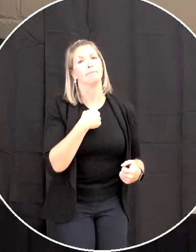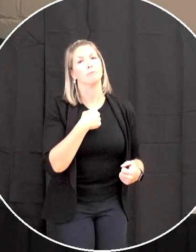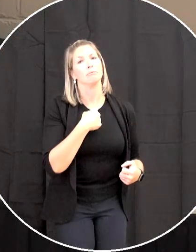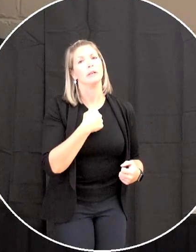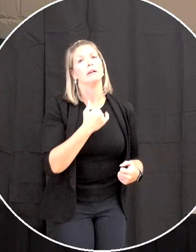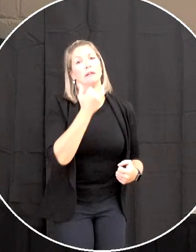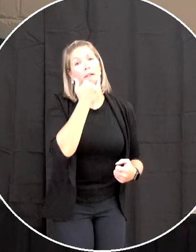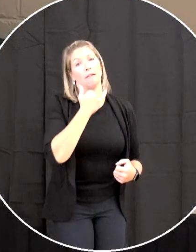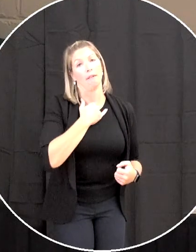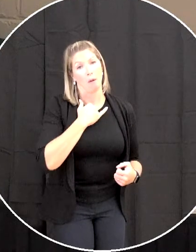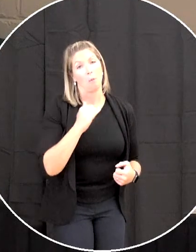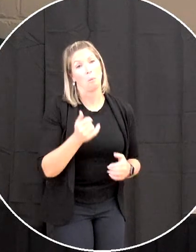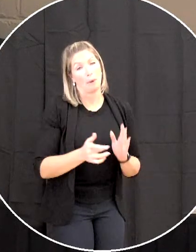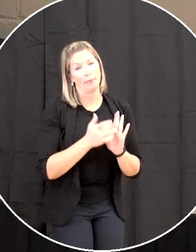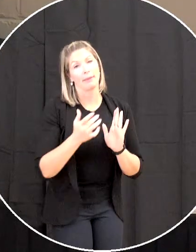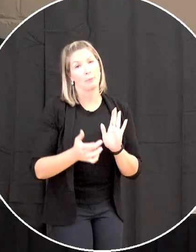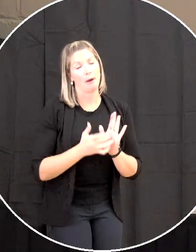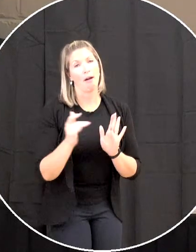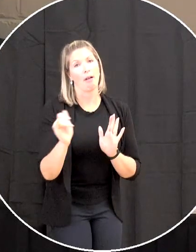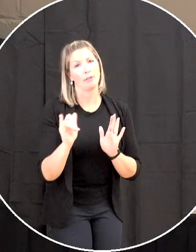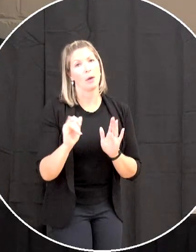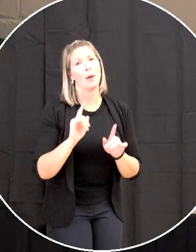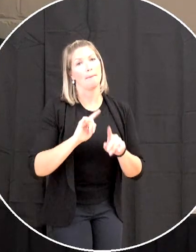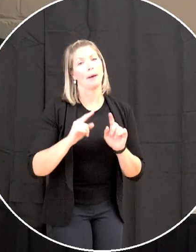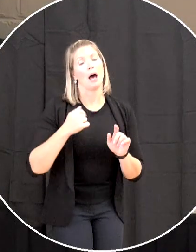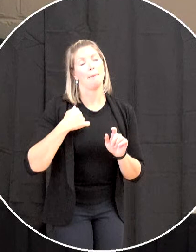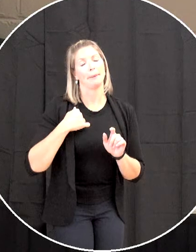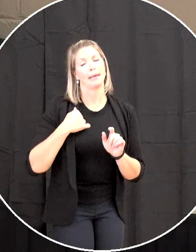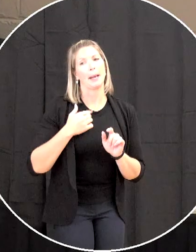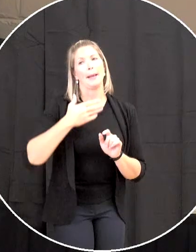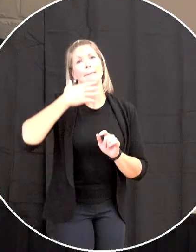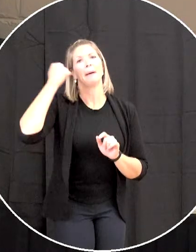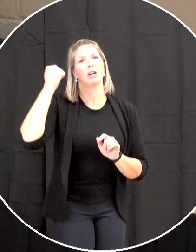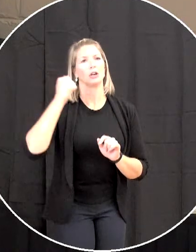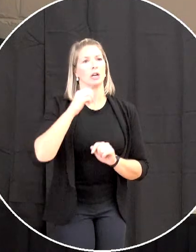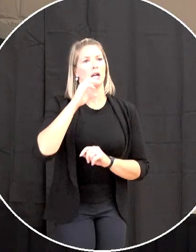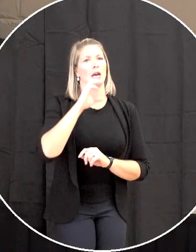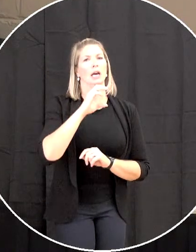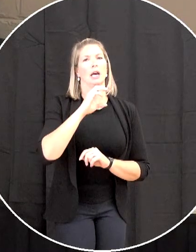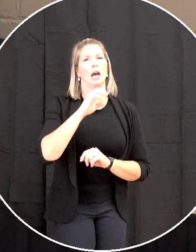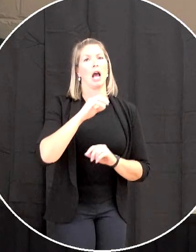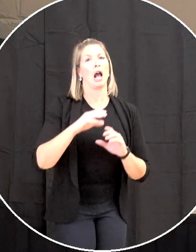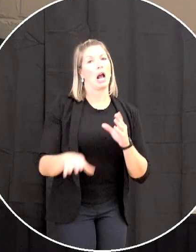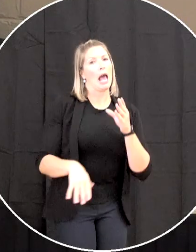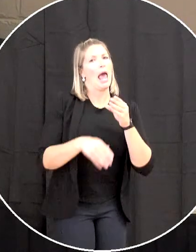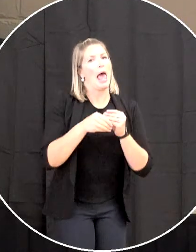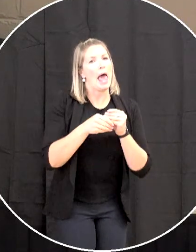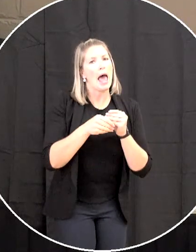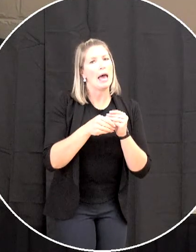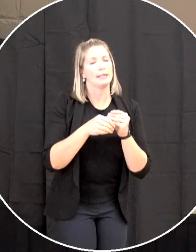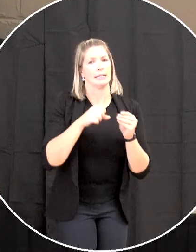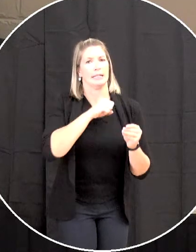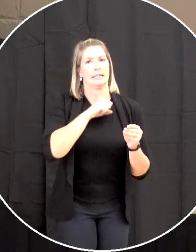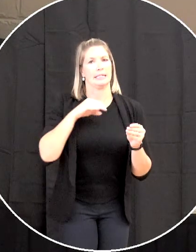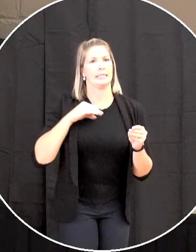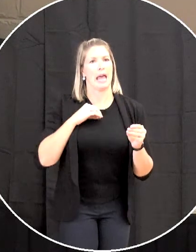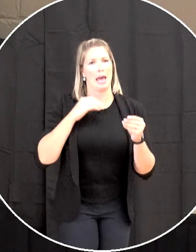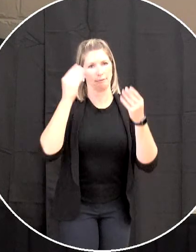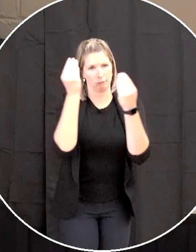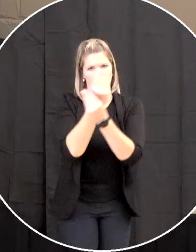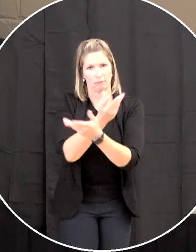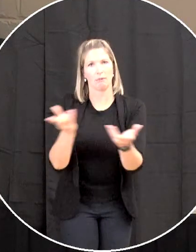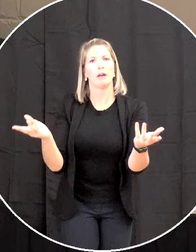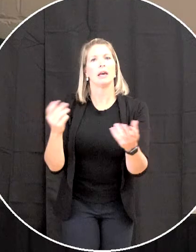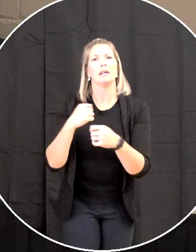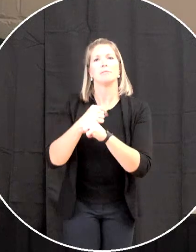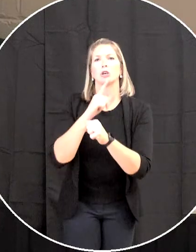little better at it now in terms of making sure if that happens, that it's CC'd to our staff so that we can make sure we don't fall down on the